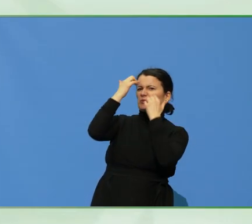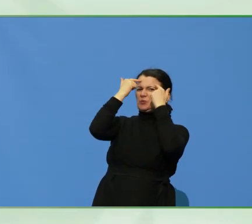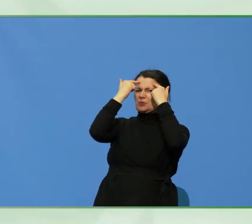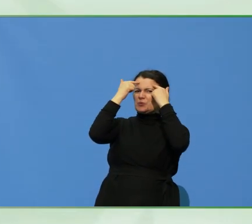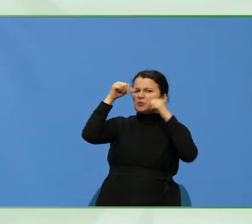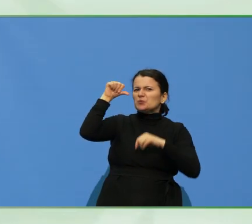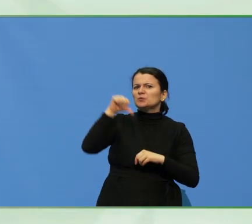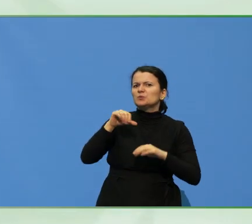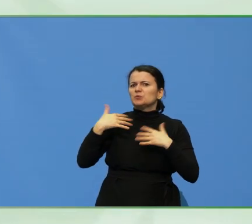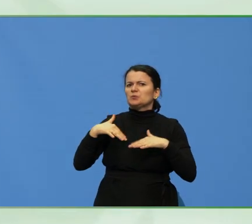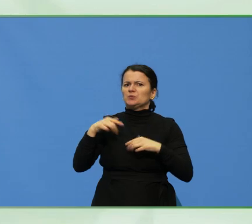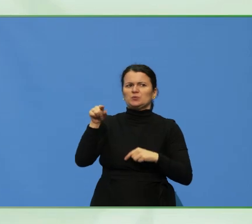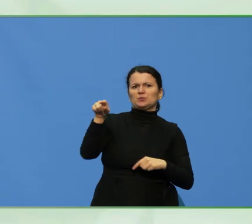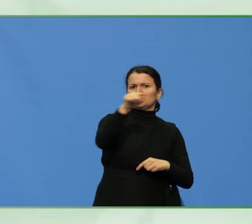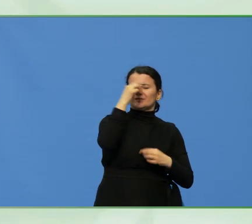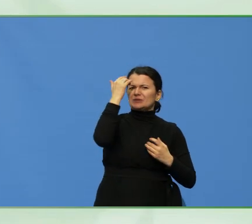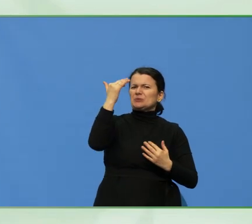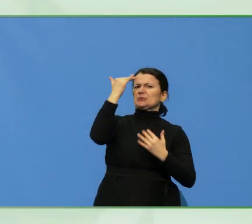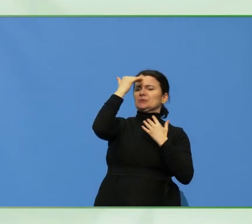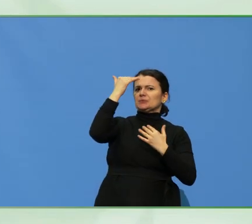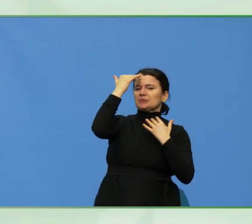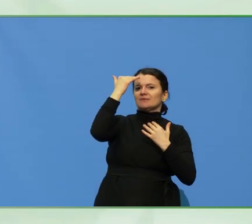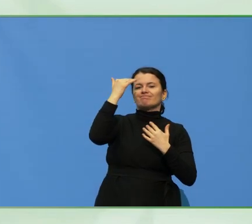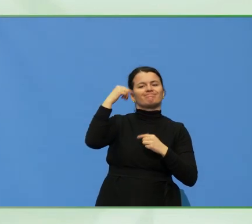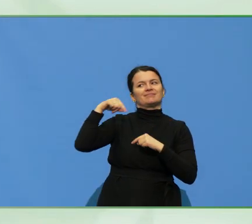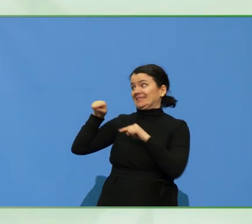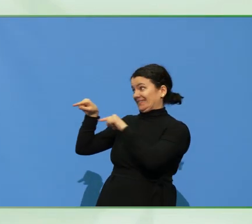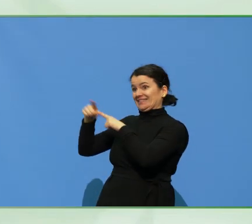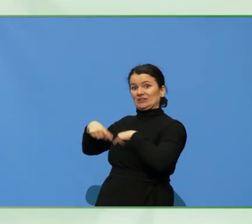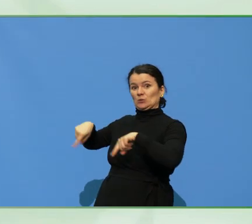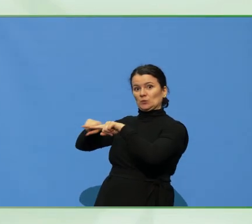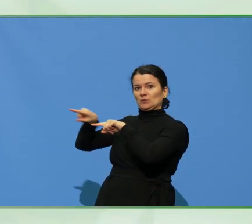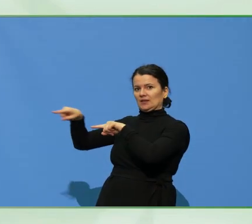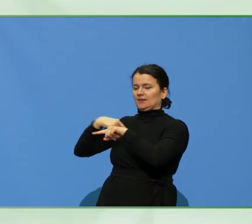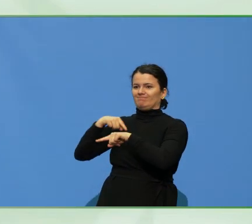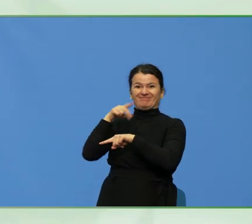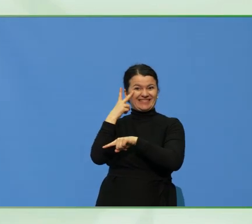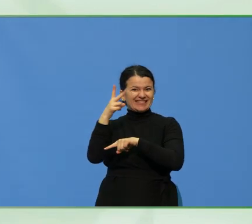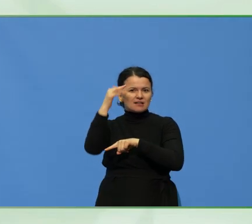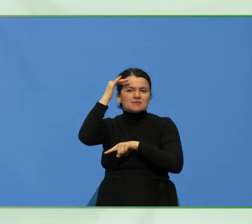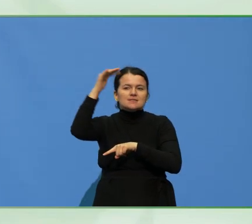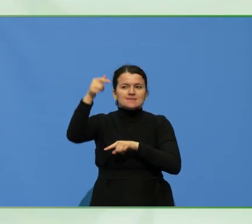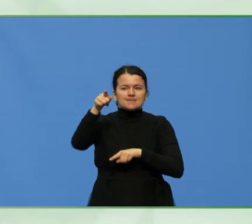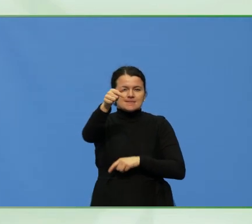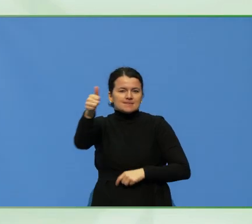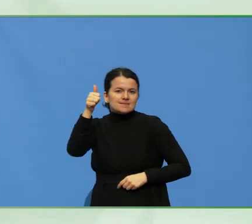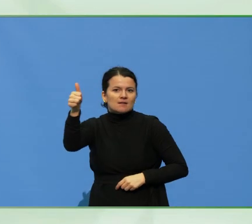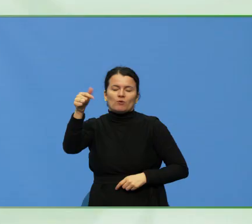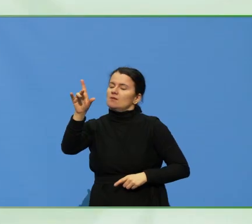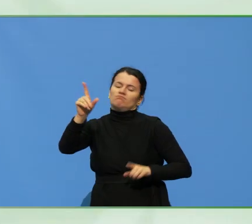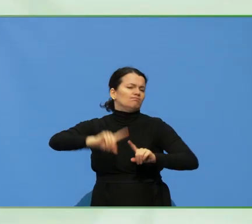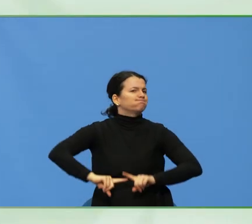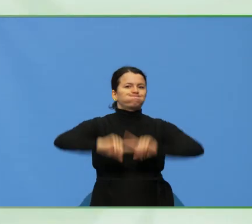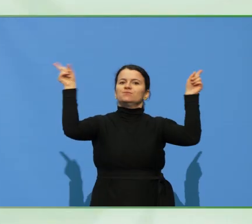moving. At Second Skin, we reject that completely. We want